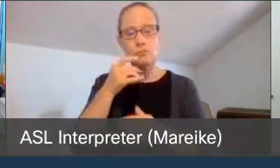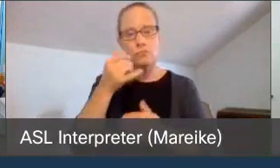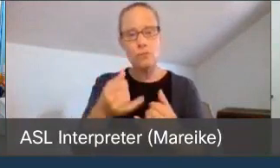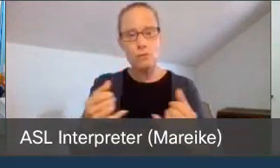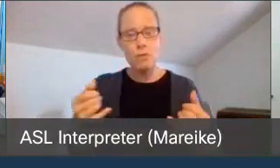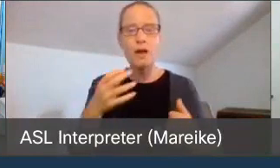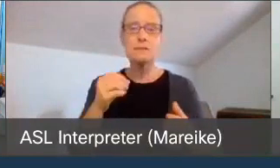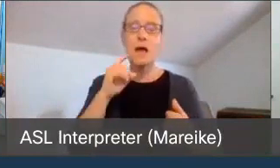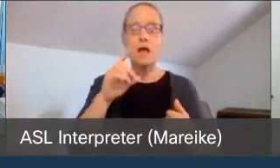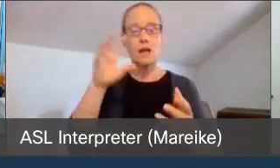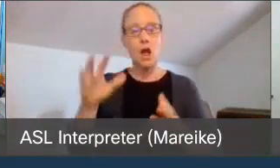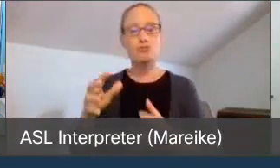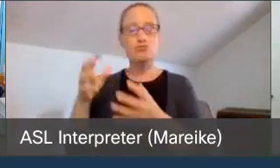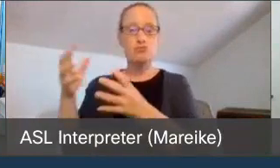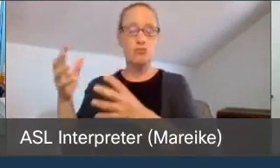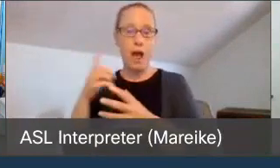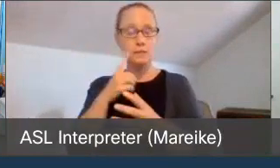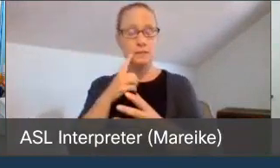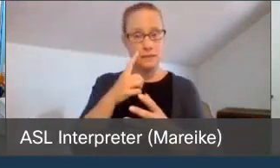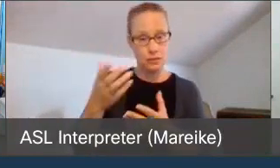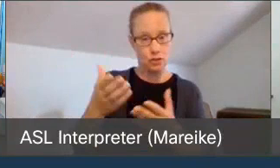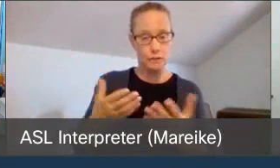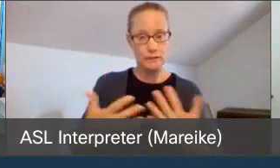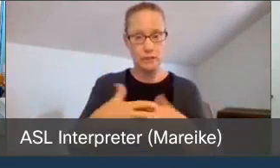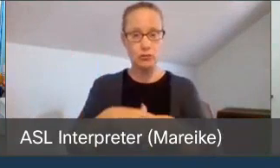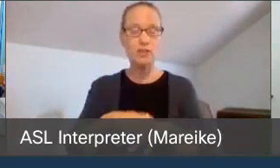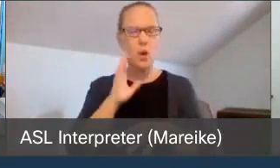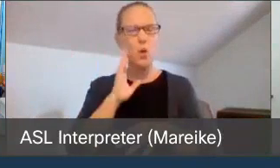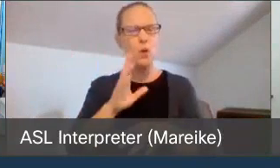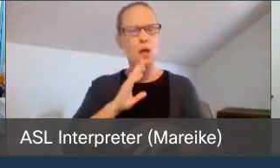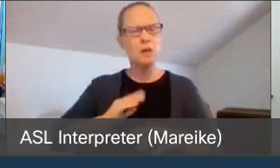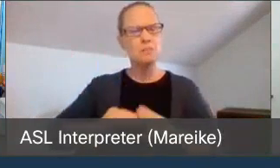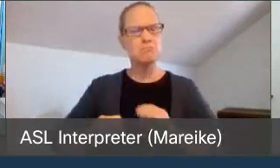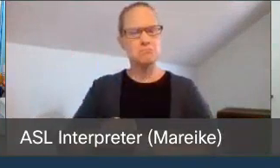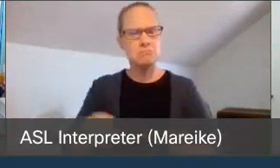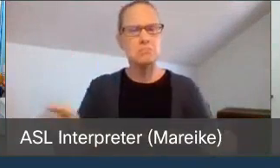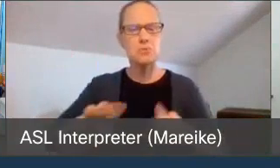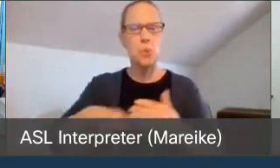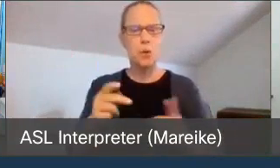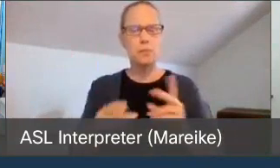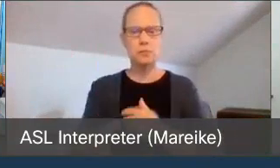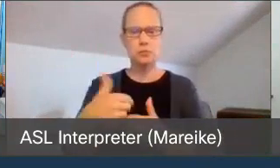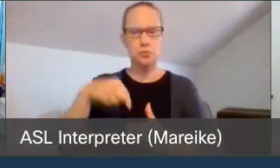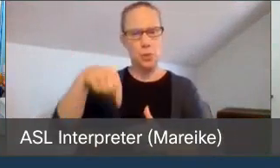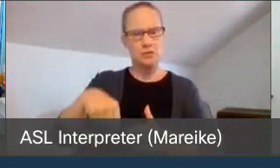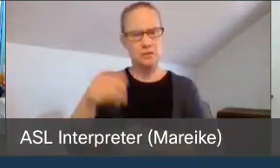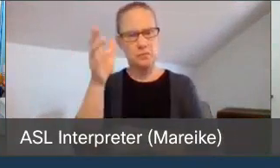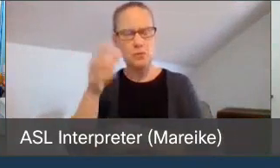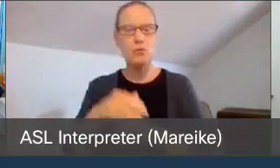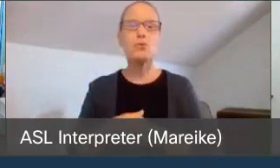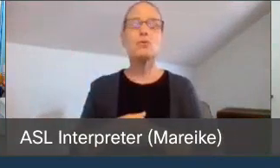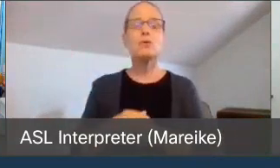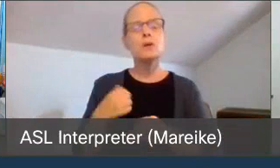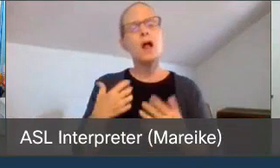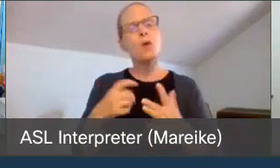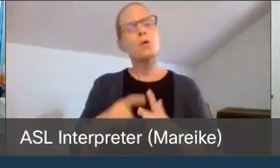System Integration, which will be released to all participants of this webinar shortly. But I'd like to start by